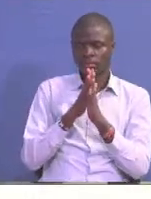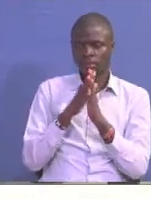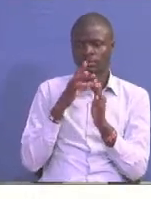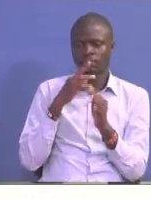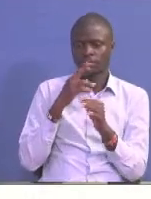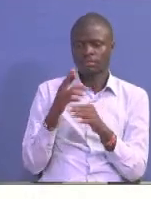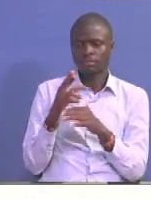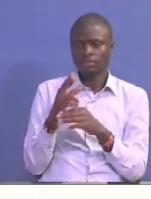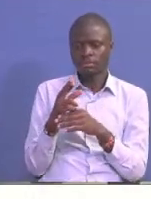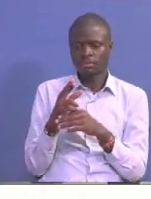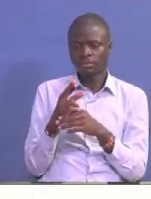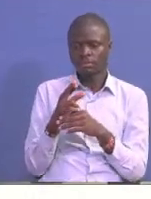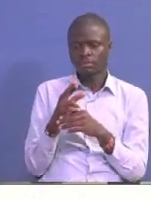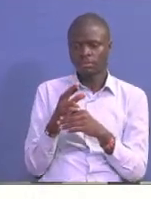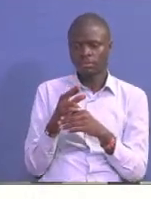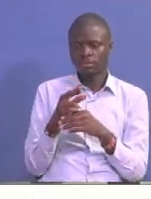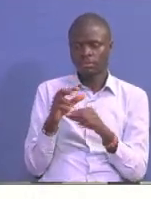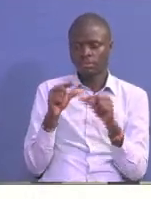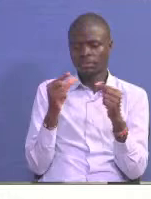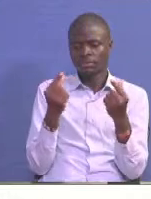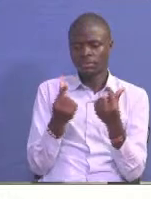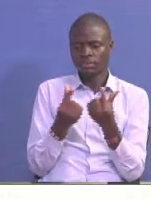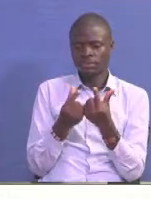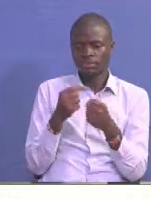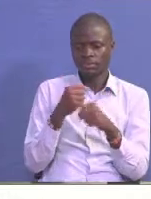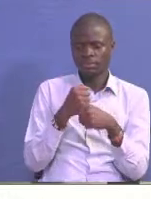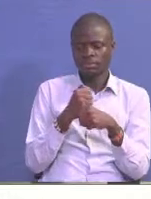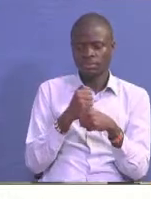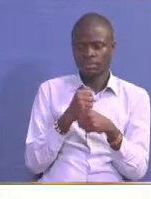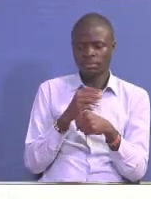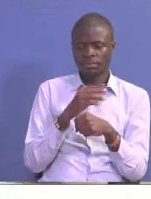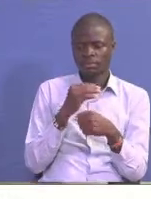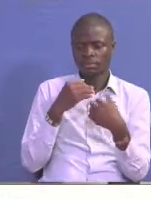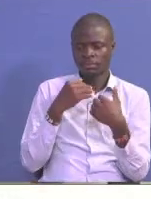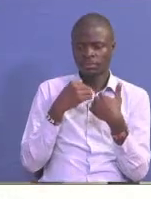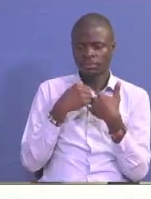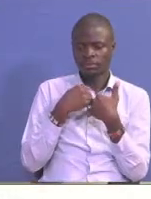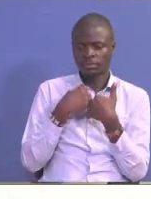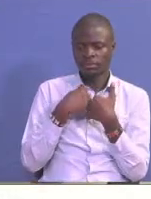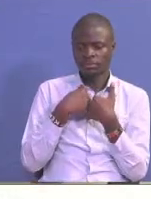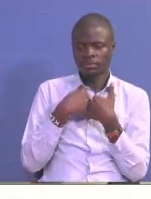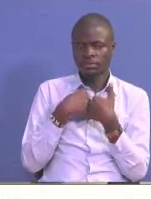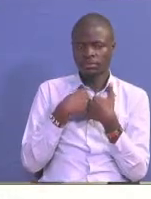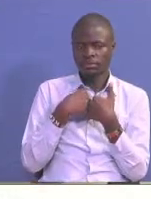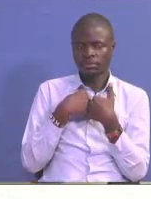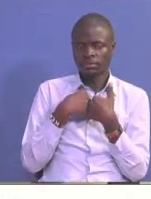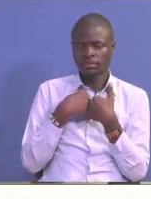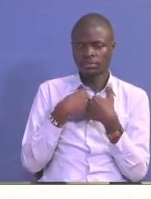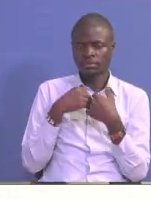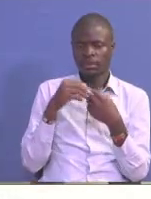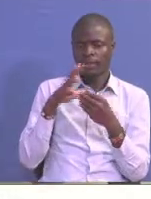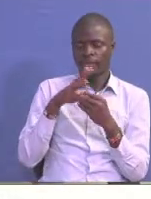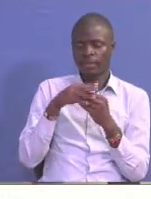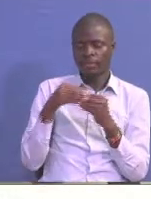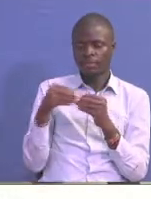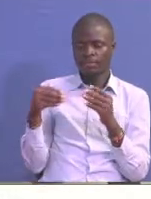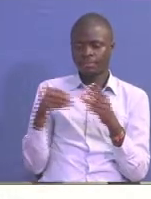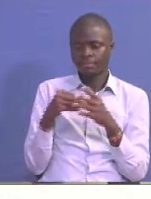are globally competitive and they are very, very creative